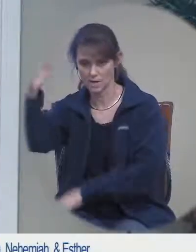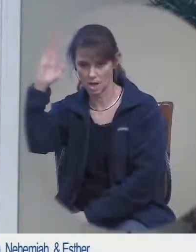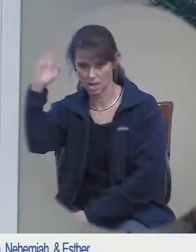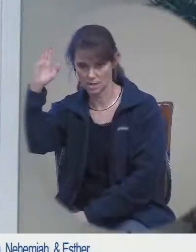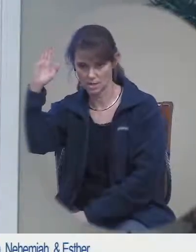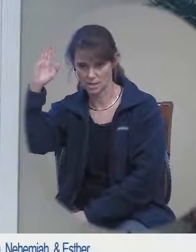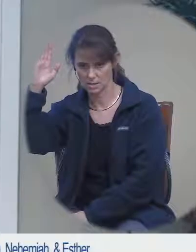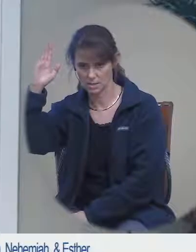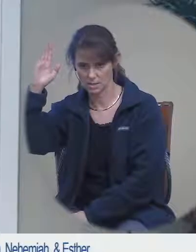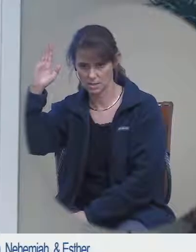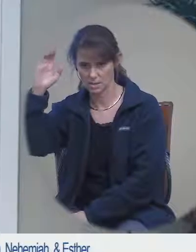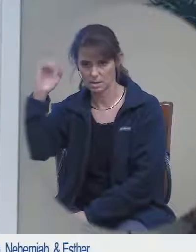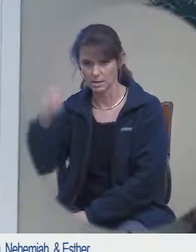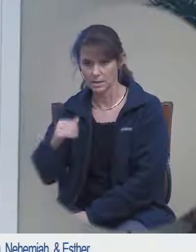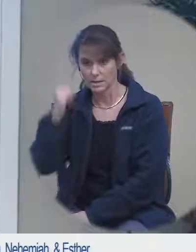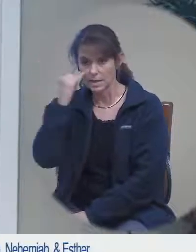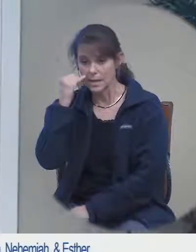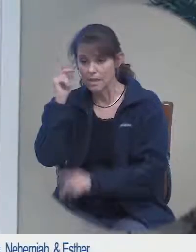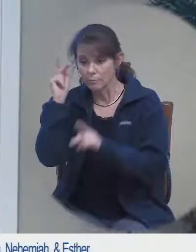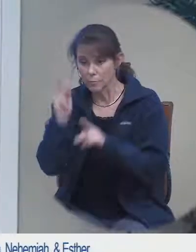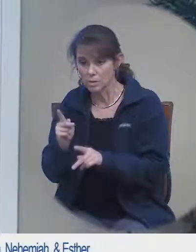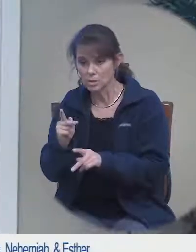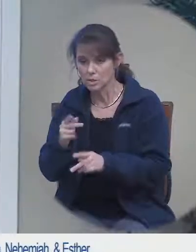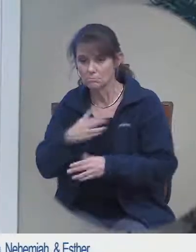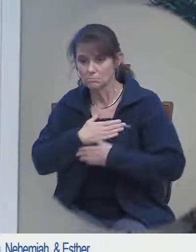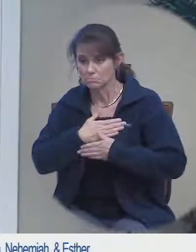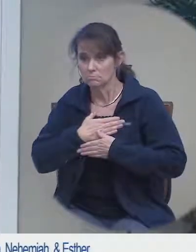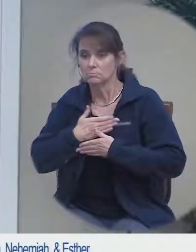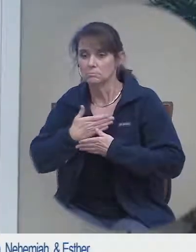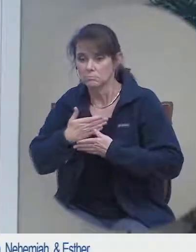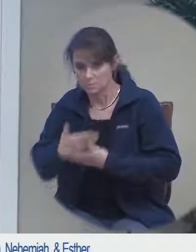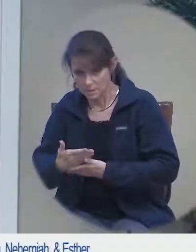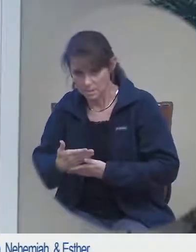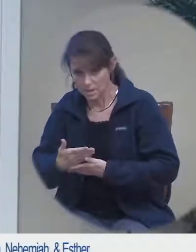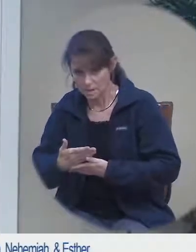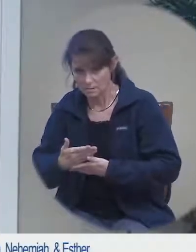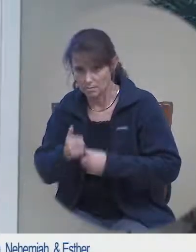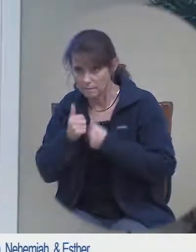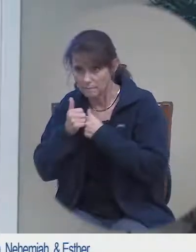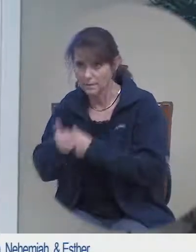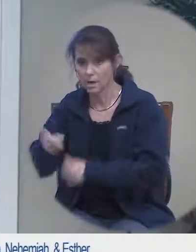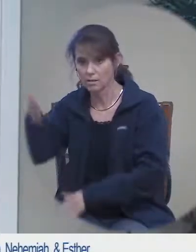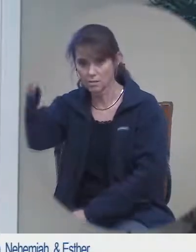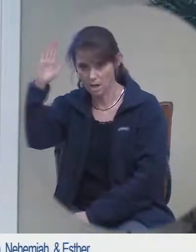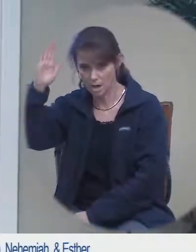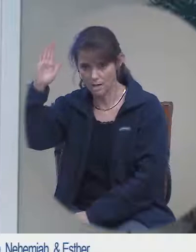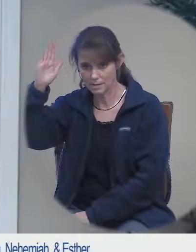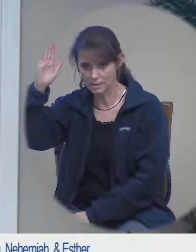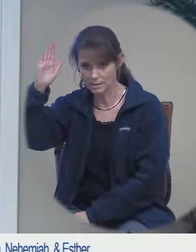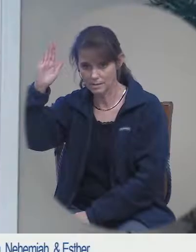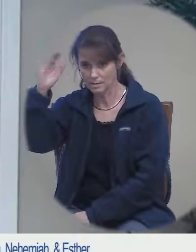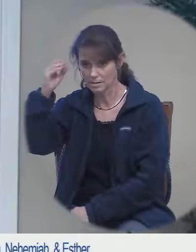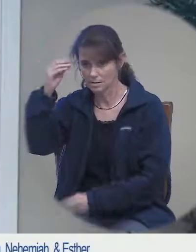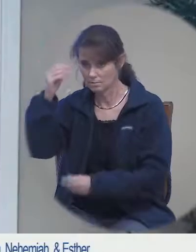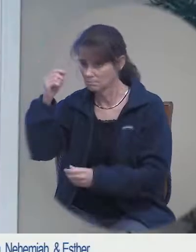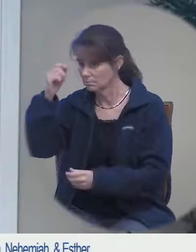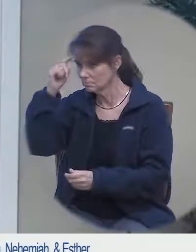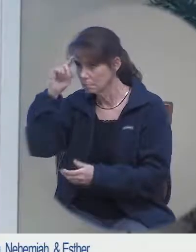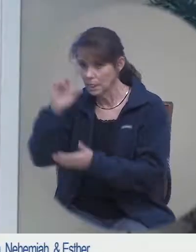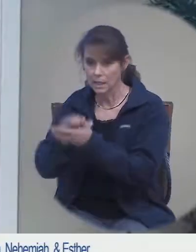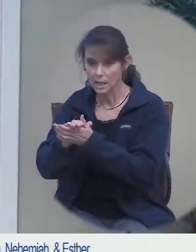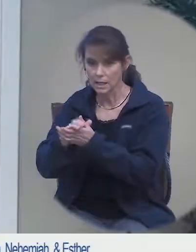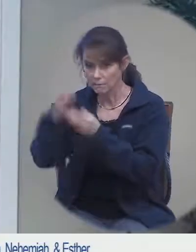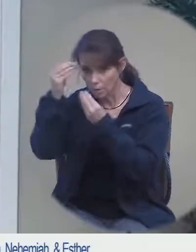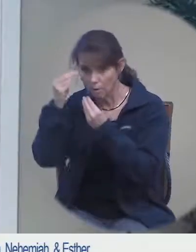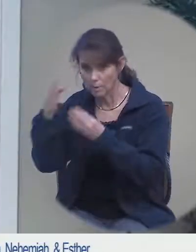They had to submit, forsake what they had known with whatever their foreign pagan gods or any of their worships were,